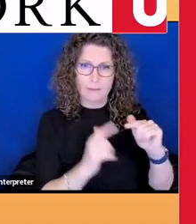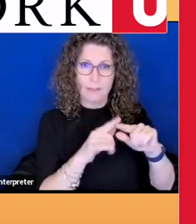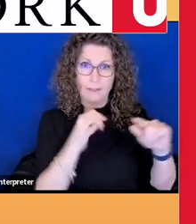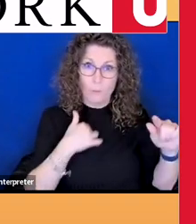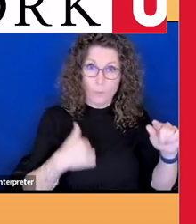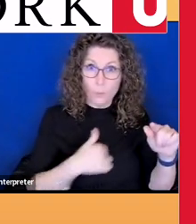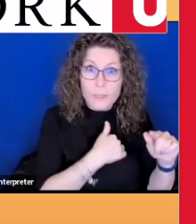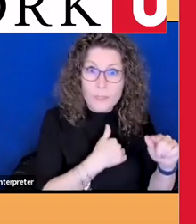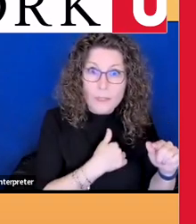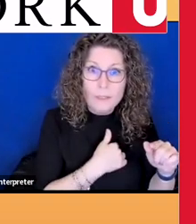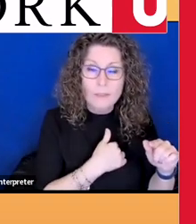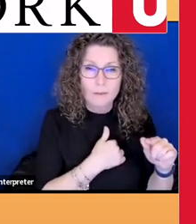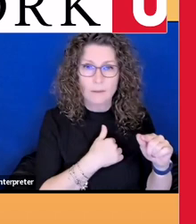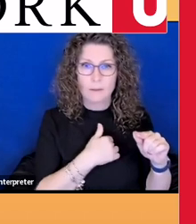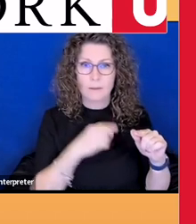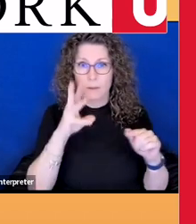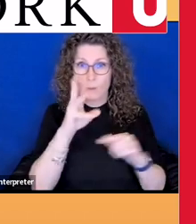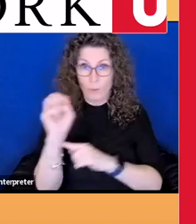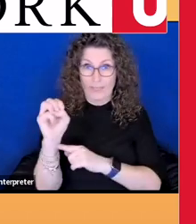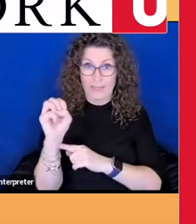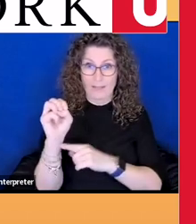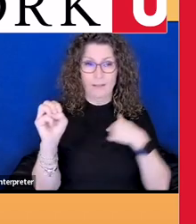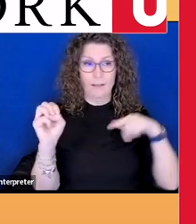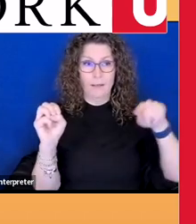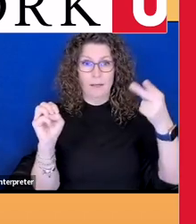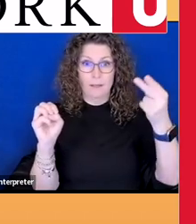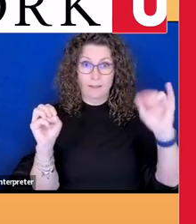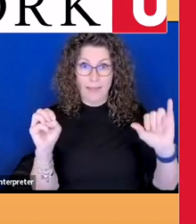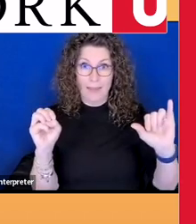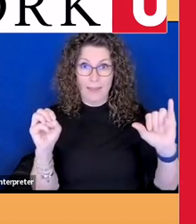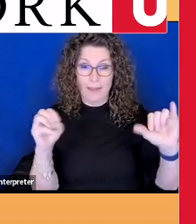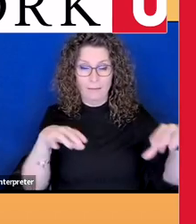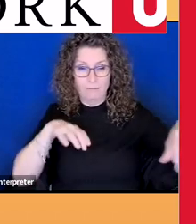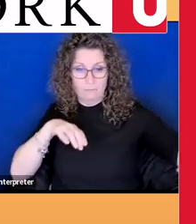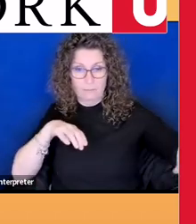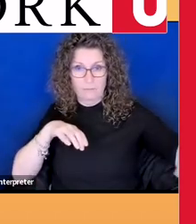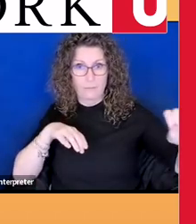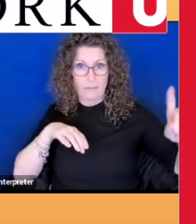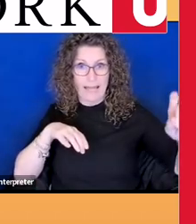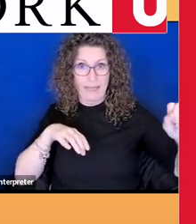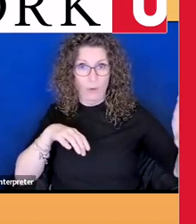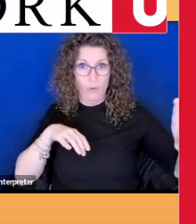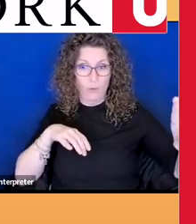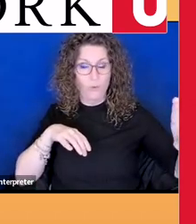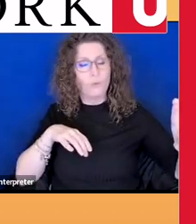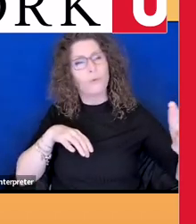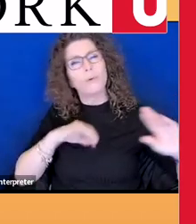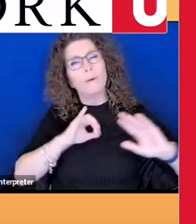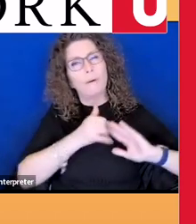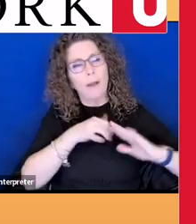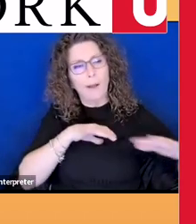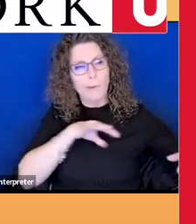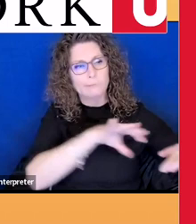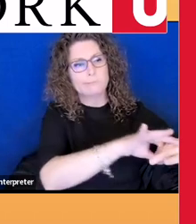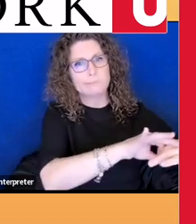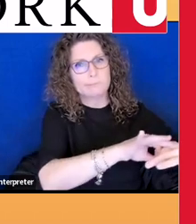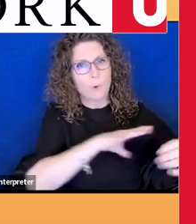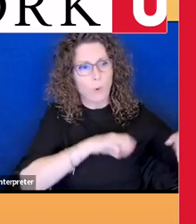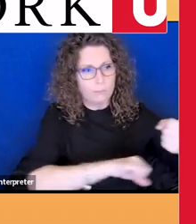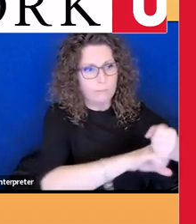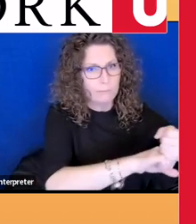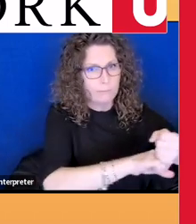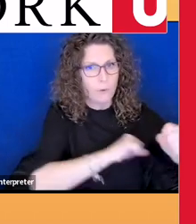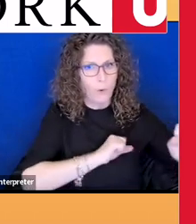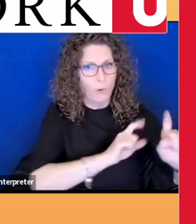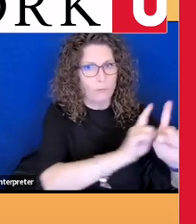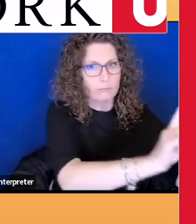that poses the question and the they that constitute the other and risks being pinned by the appeal